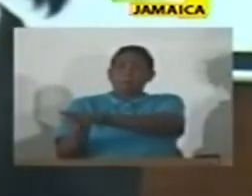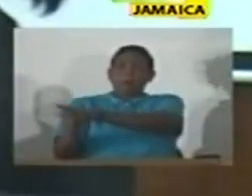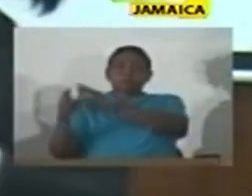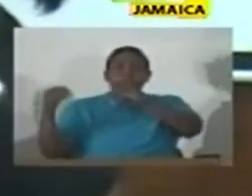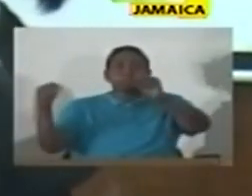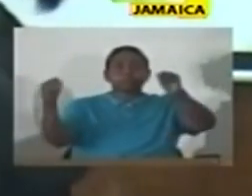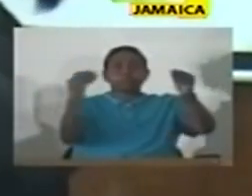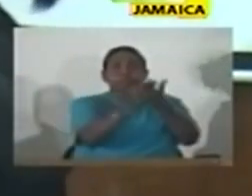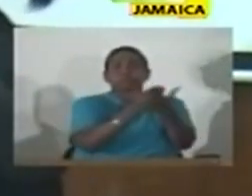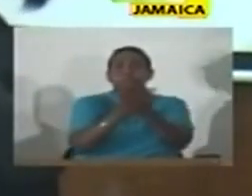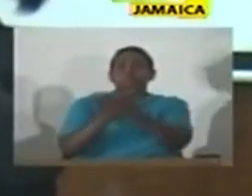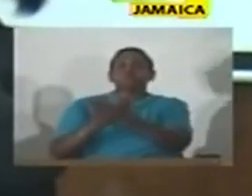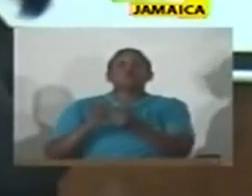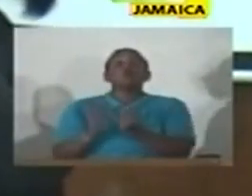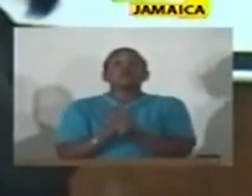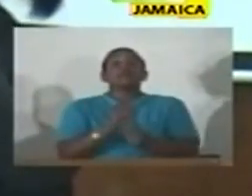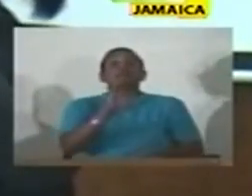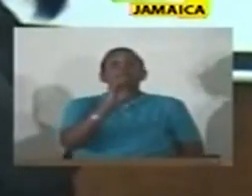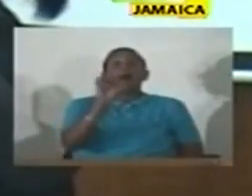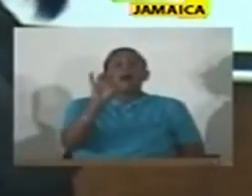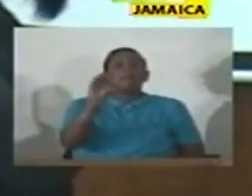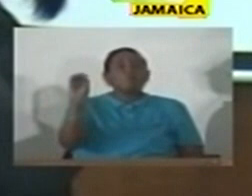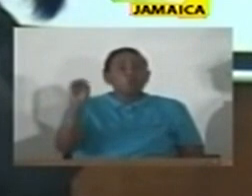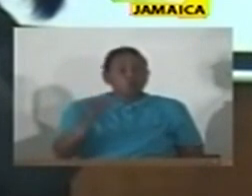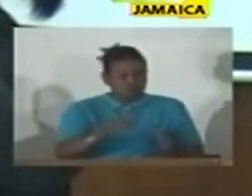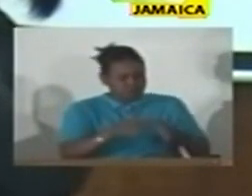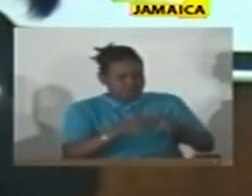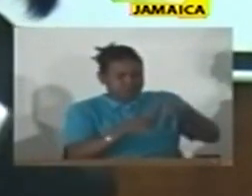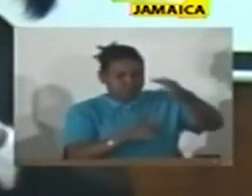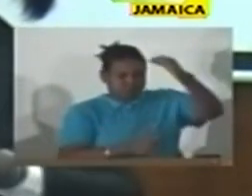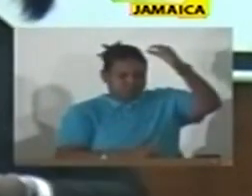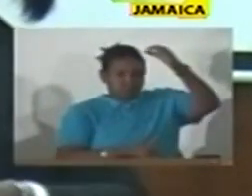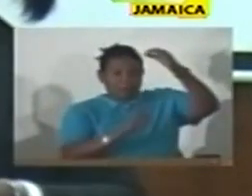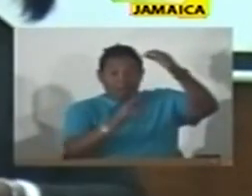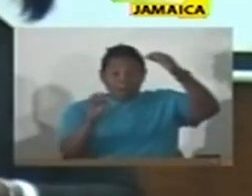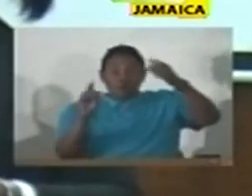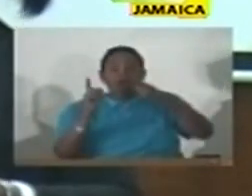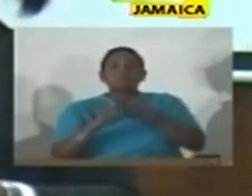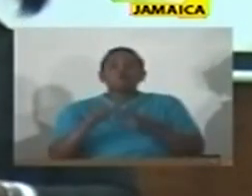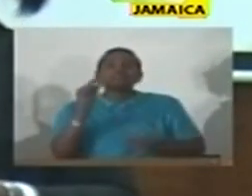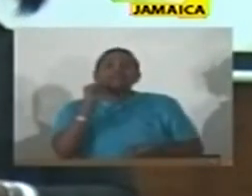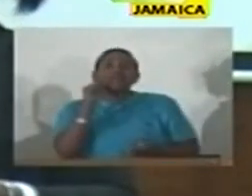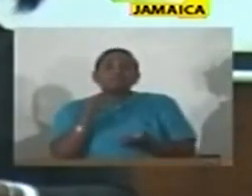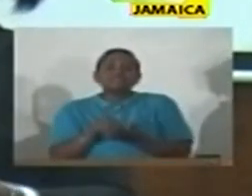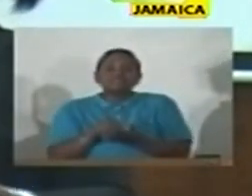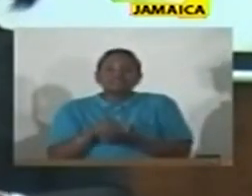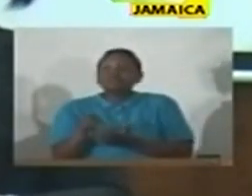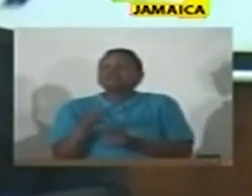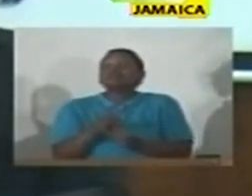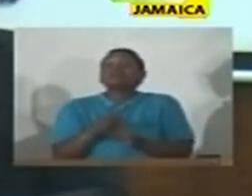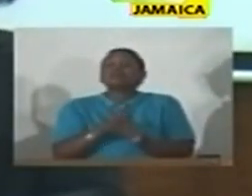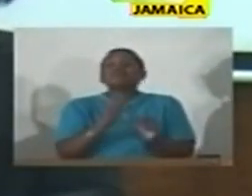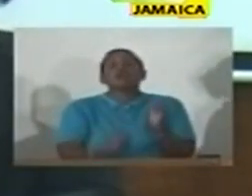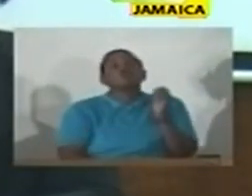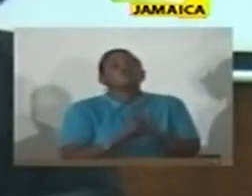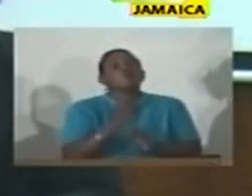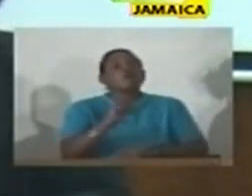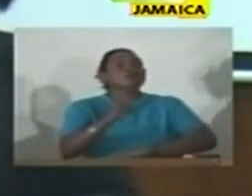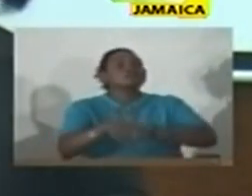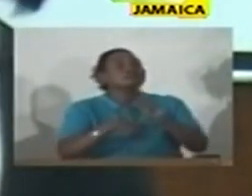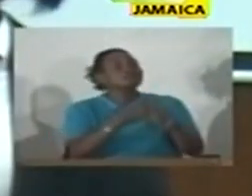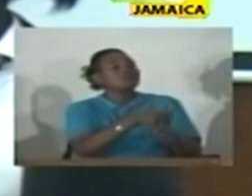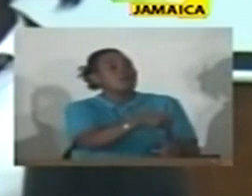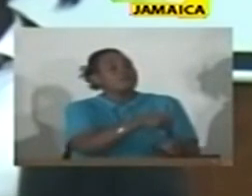and cannabis. And castor bean can be grown on any type of soil